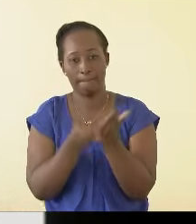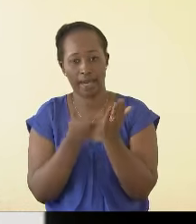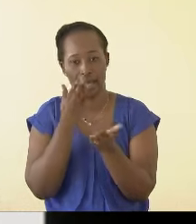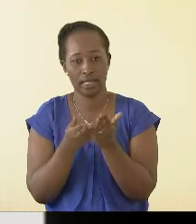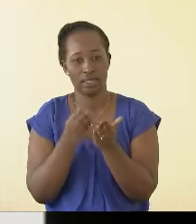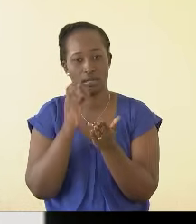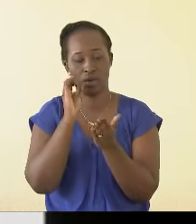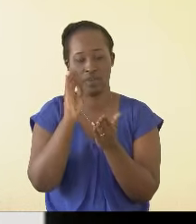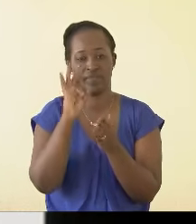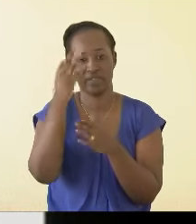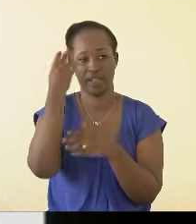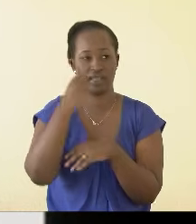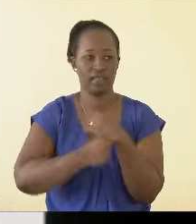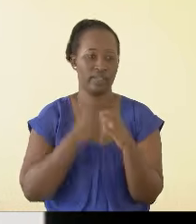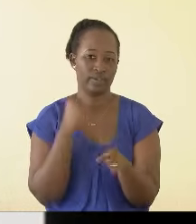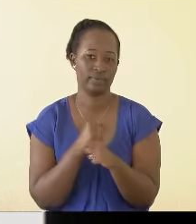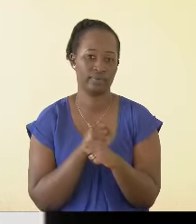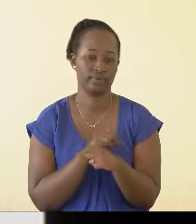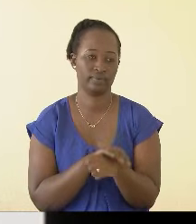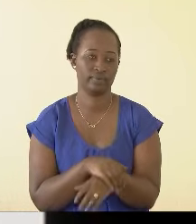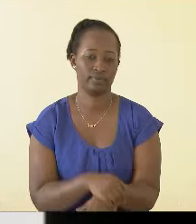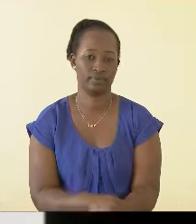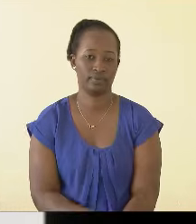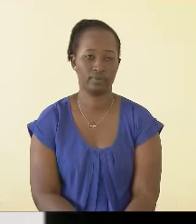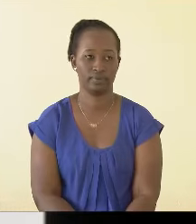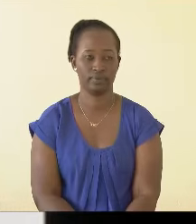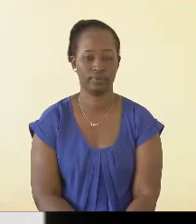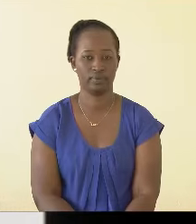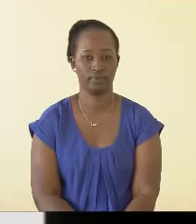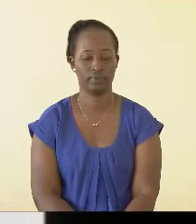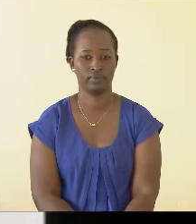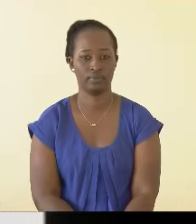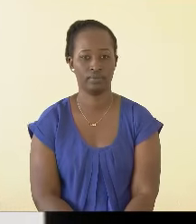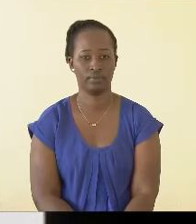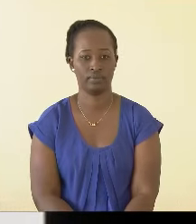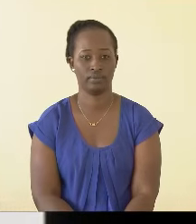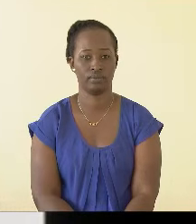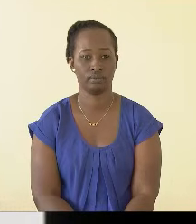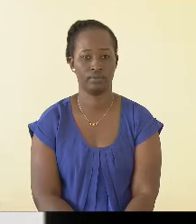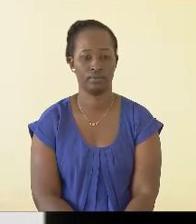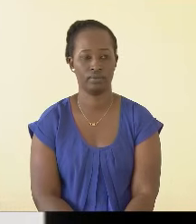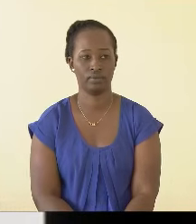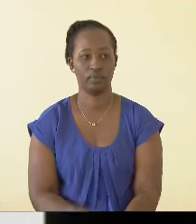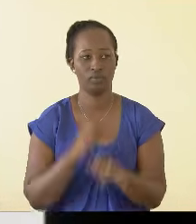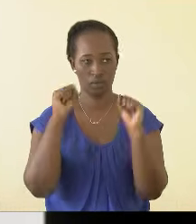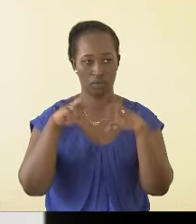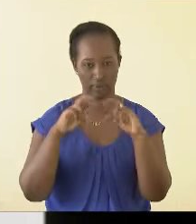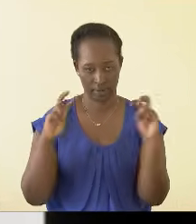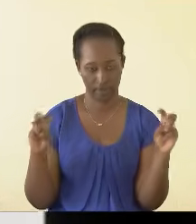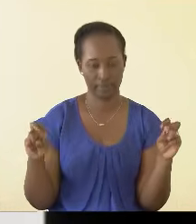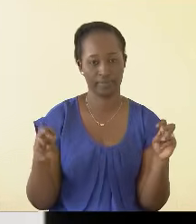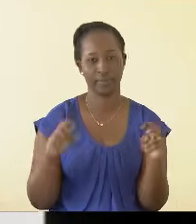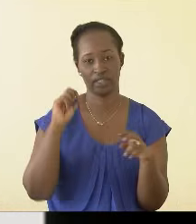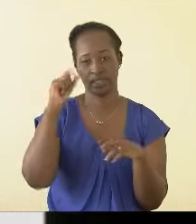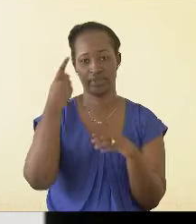And balance carried down to the third year. So you can again check the